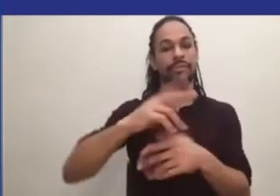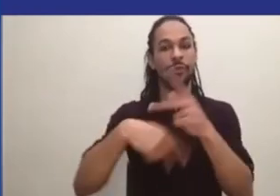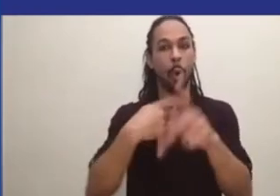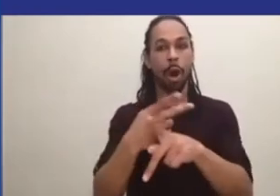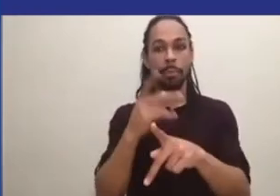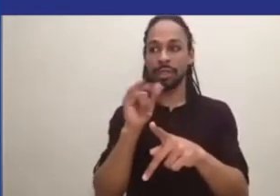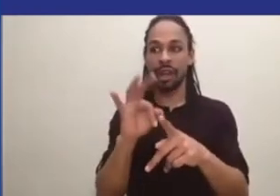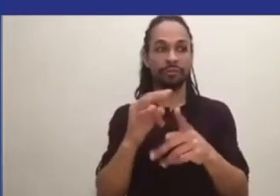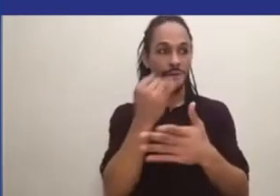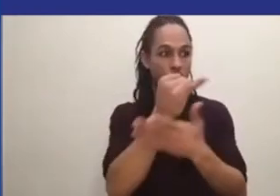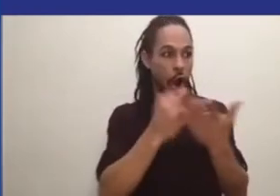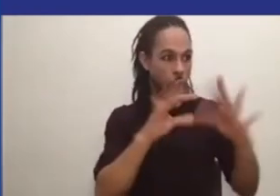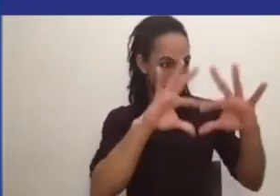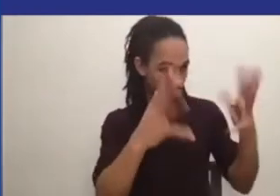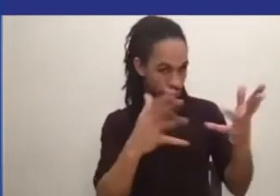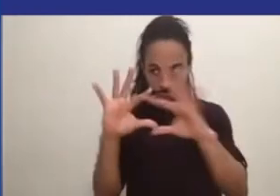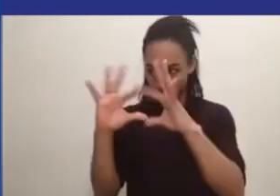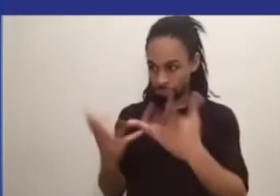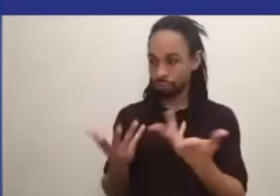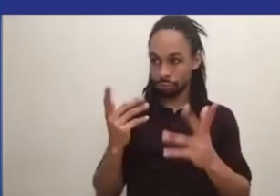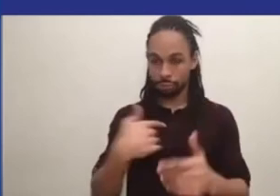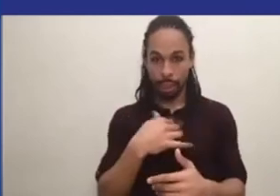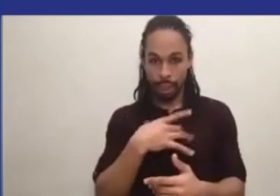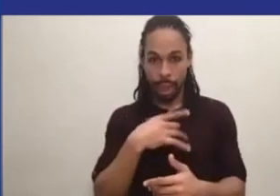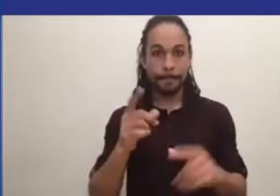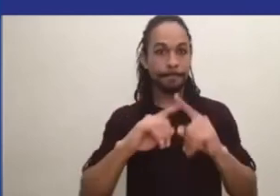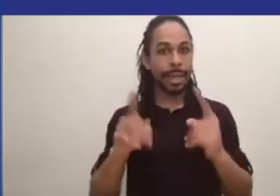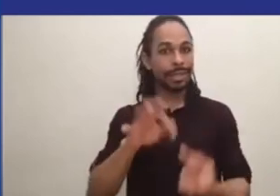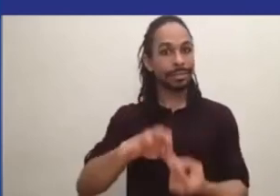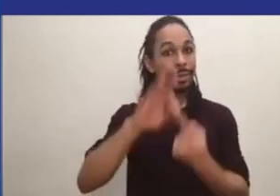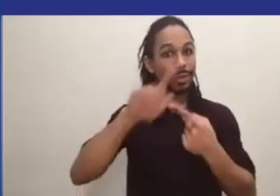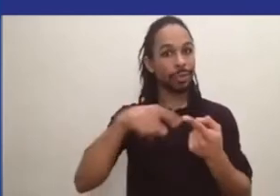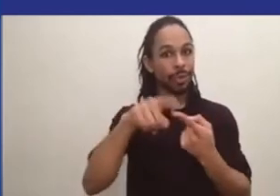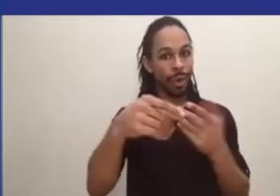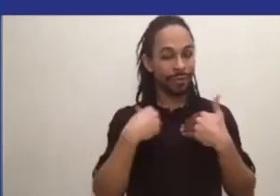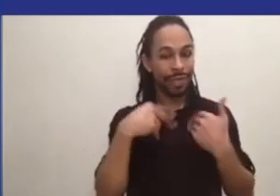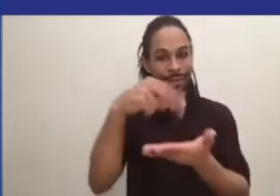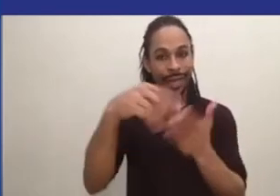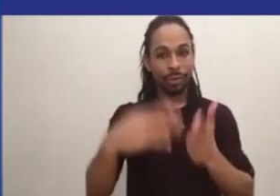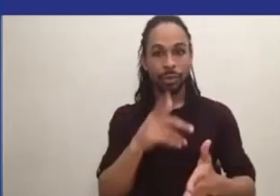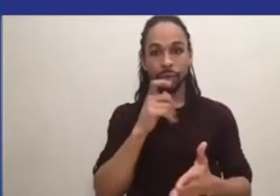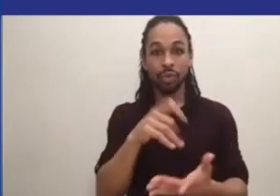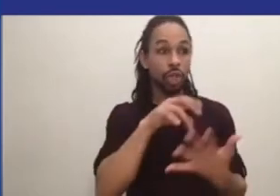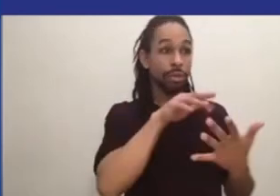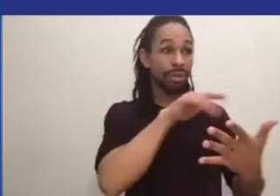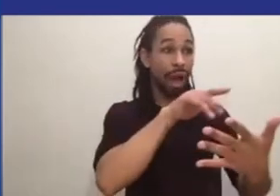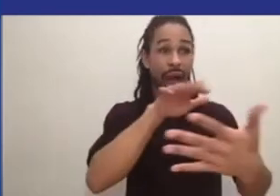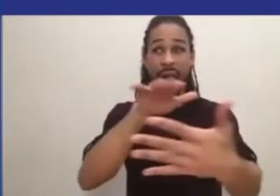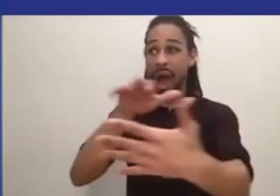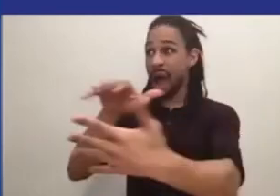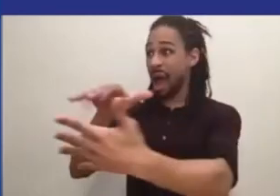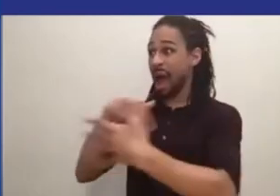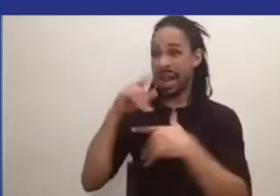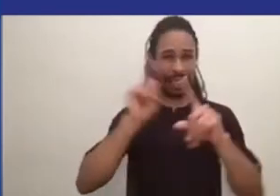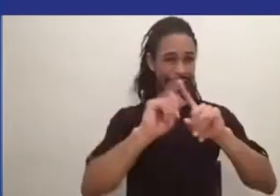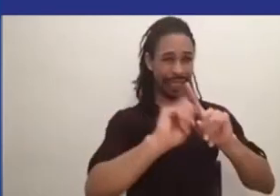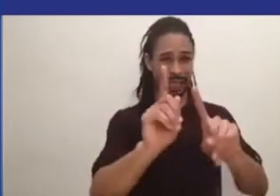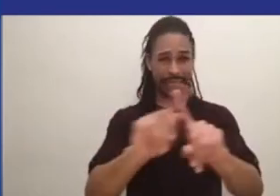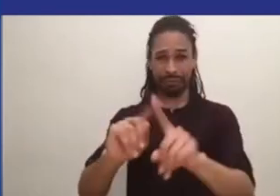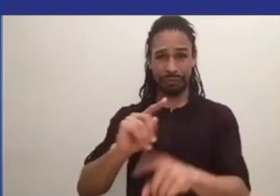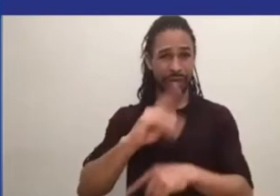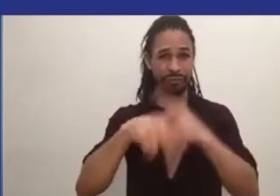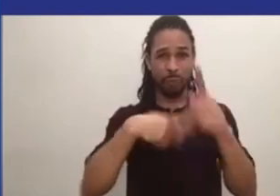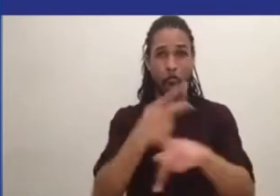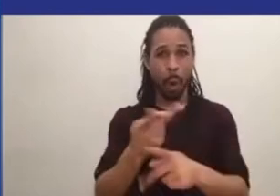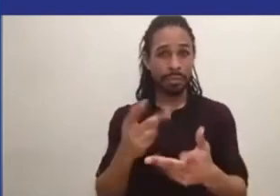leeway that happens, especially when you have dancers who are studying and learning all different forms, right? So is